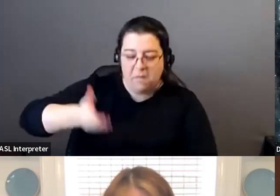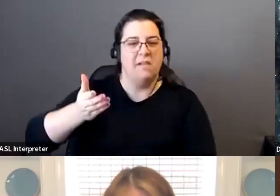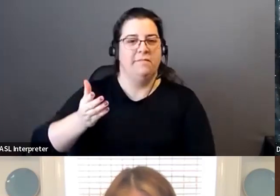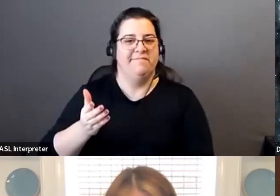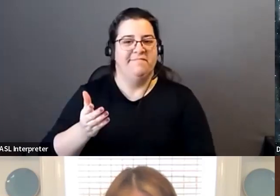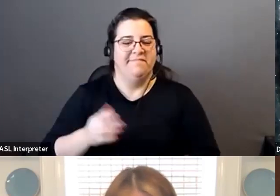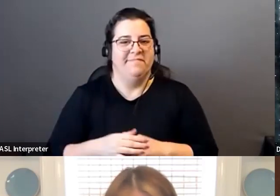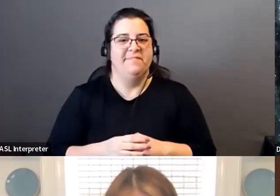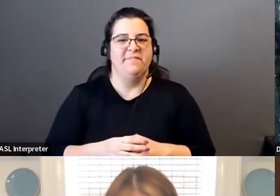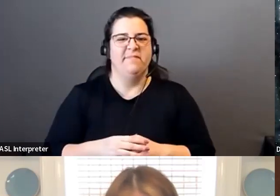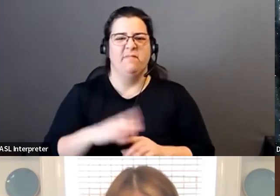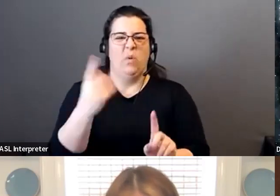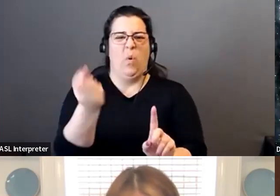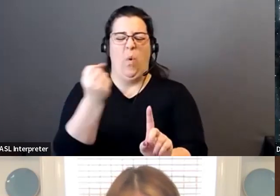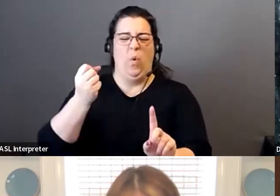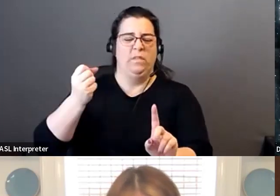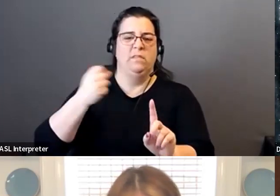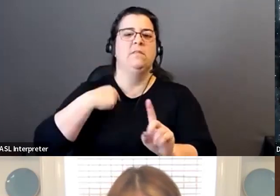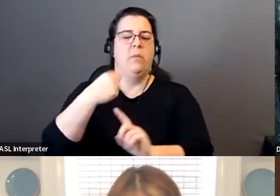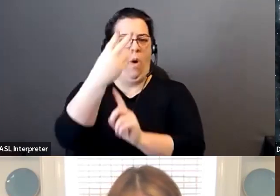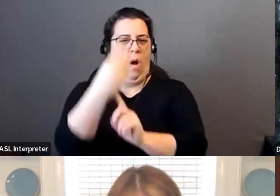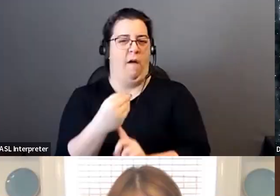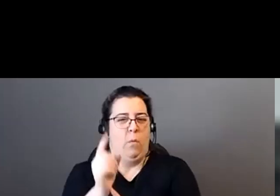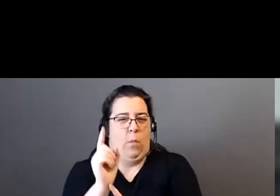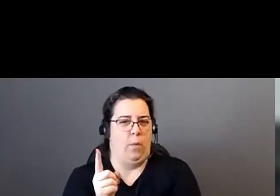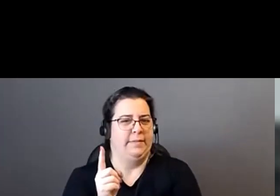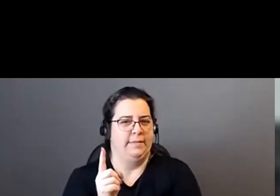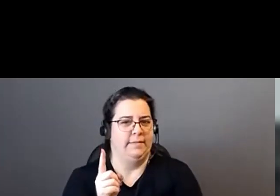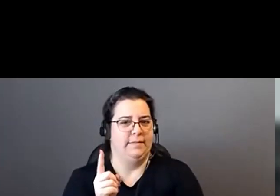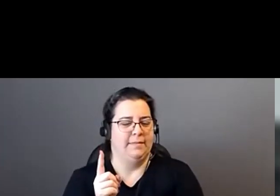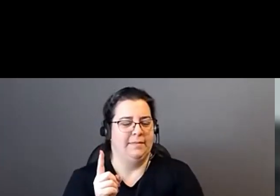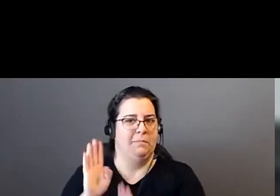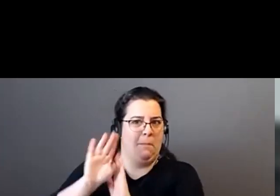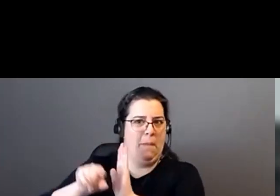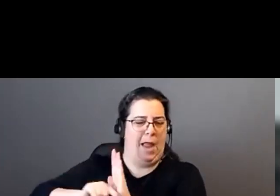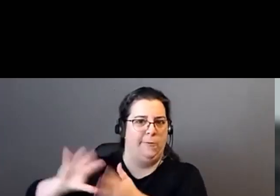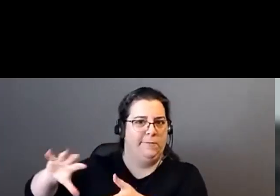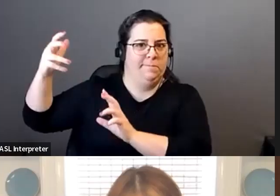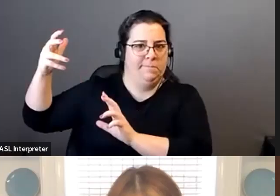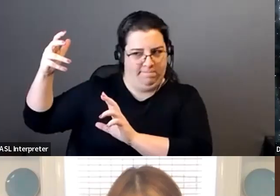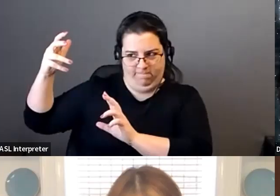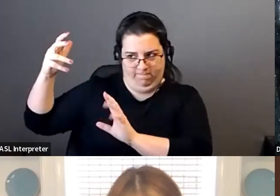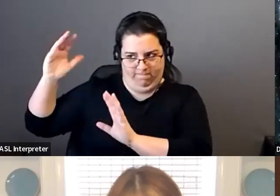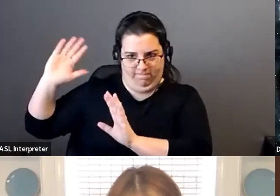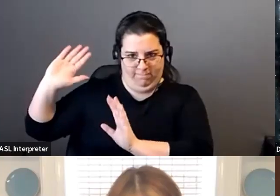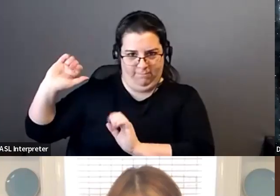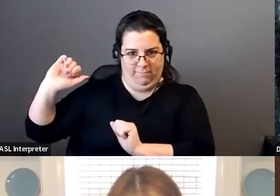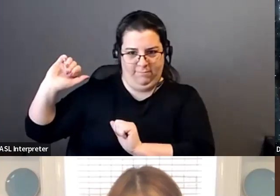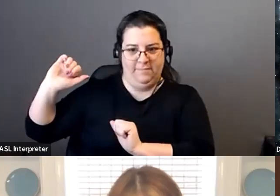let me turn off my screen just for a second so I can get my background's going to behave. All right. My background's going to behave. All